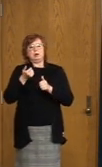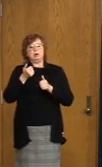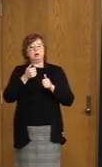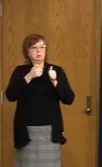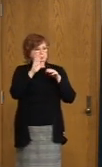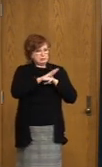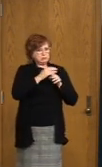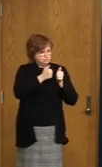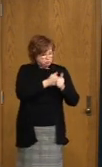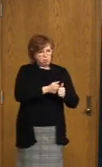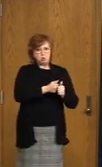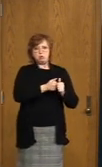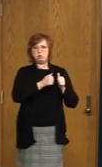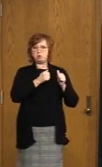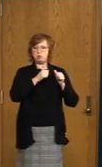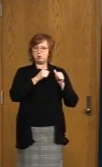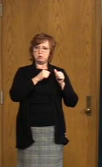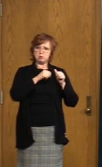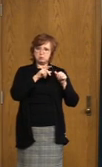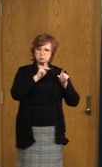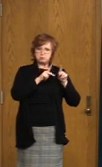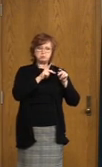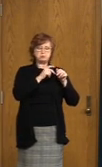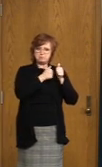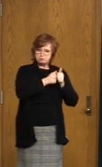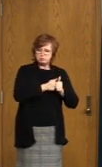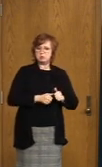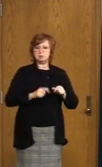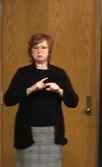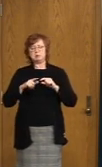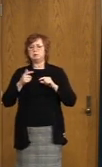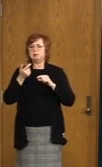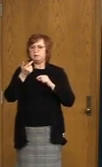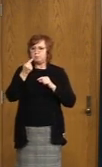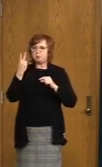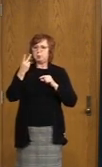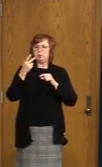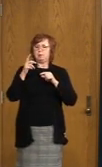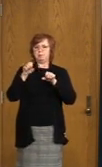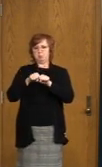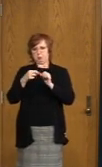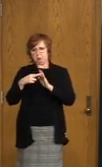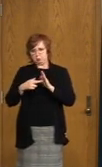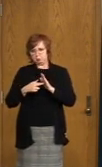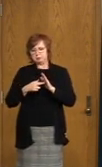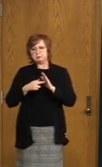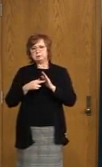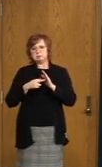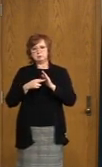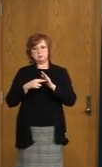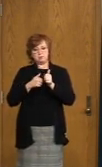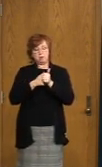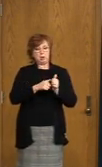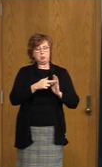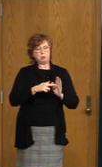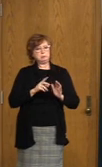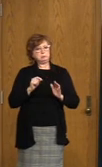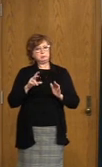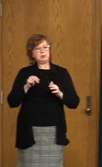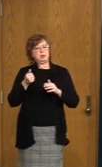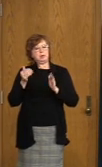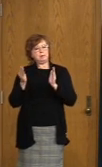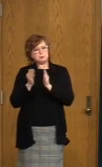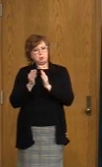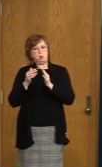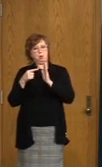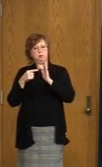have been following those, putting their staff, putting their customers, and essentially putting their communities at risk. So I